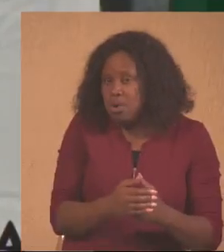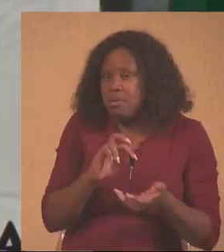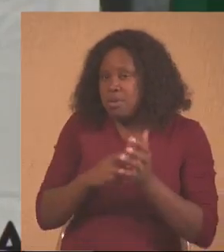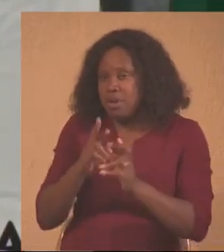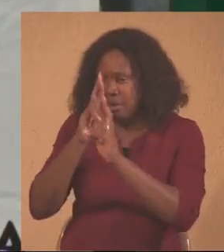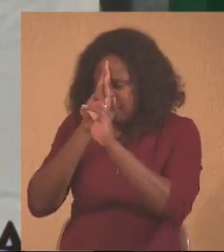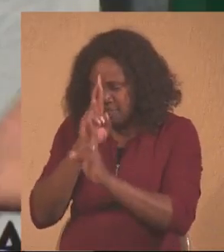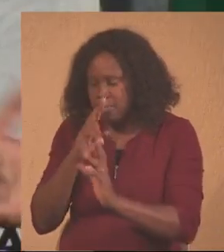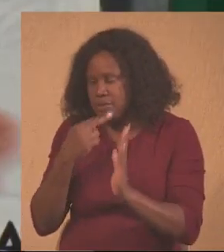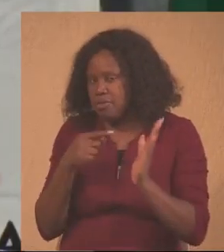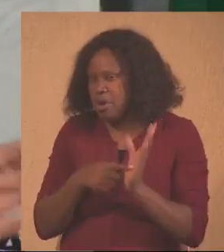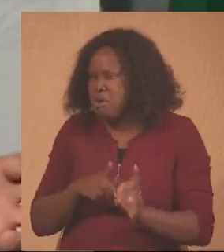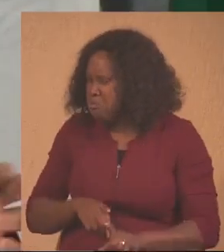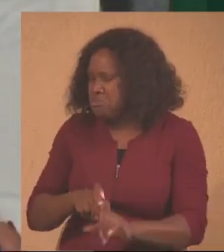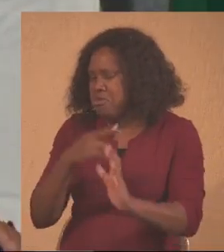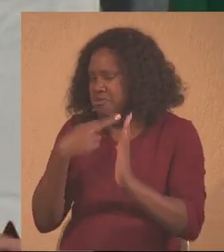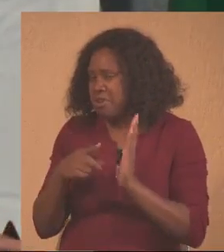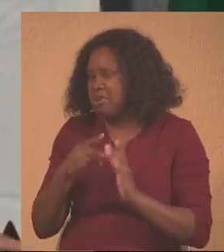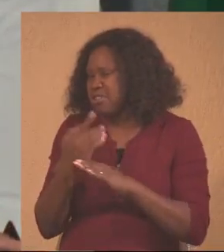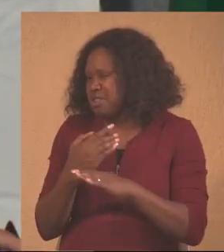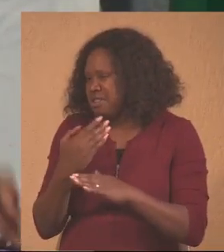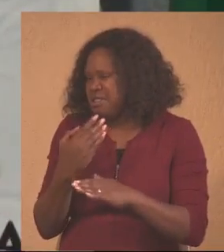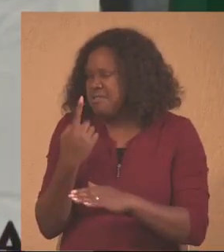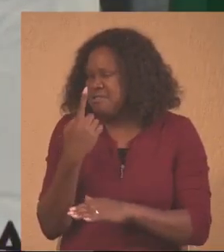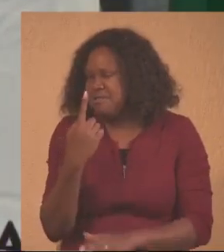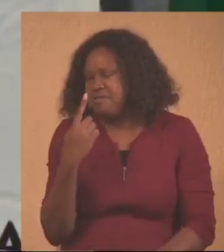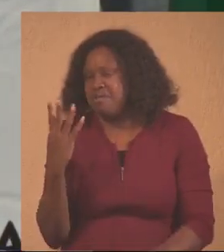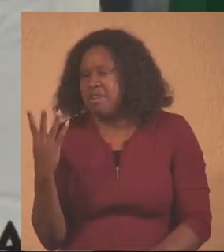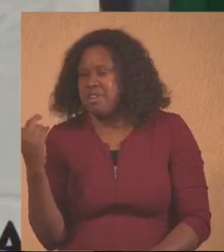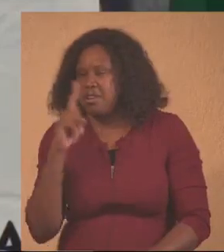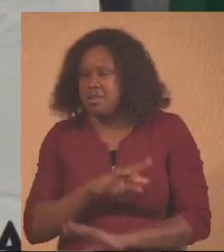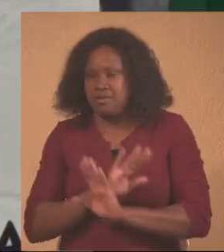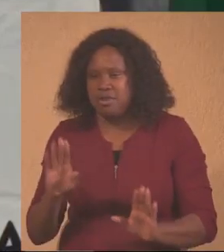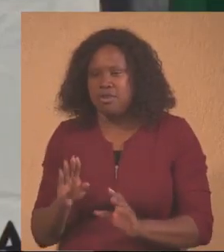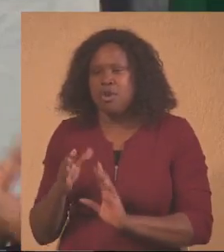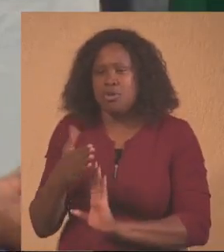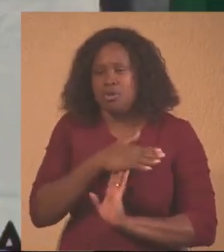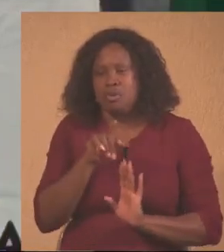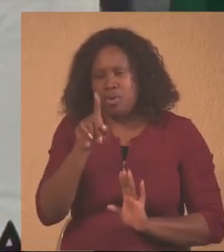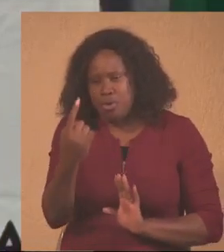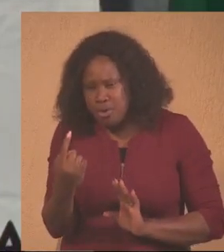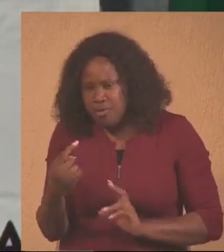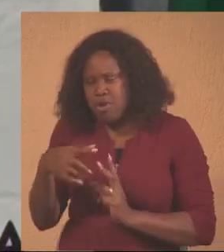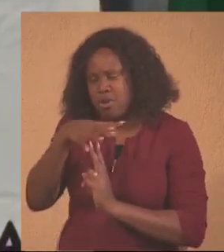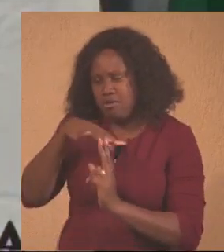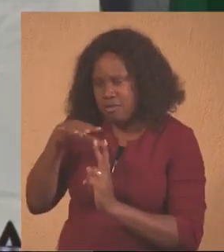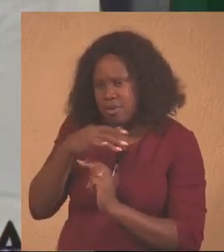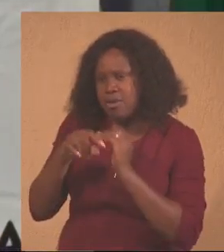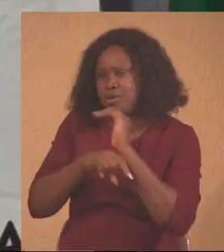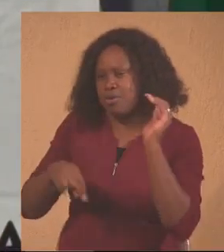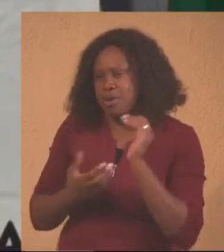and regulations, because it's only for 14 days. And it's to protect you and your family and the nation at